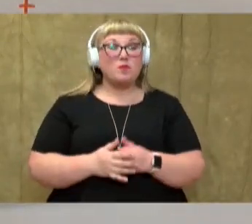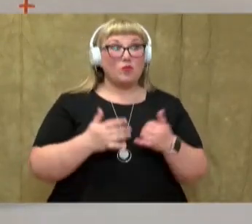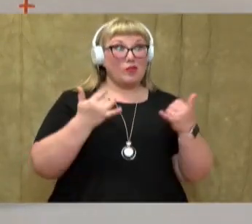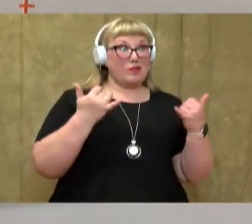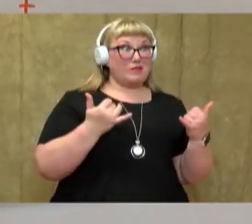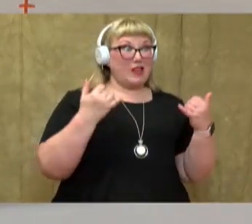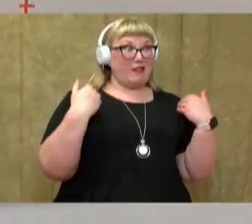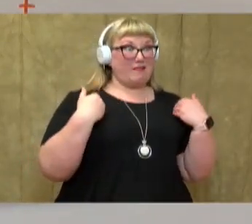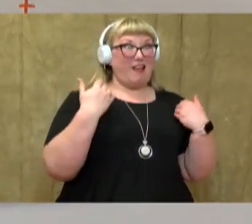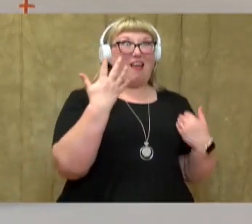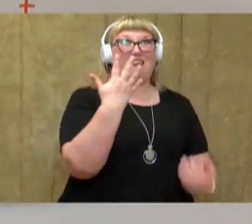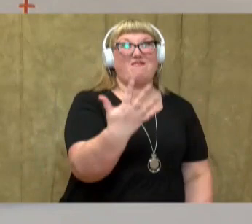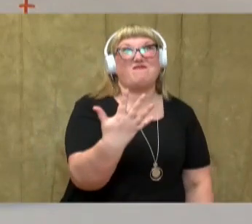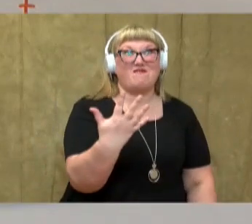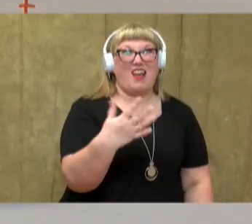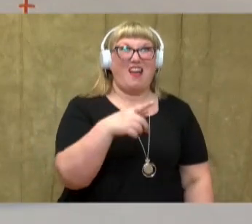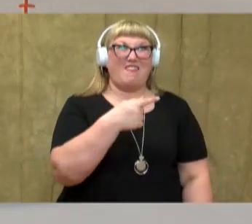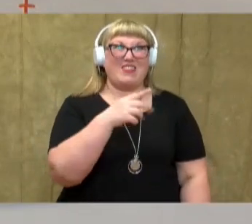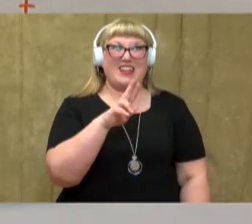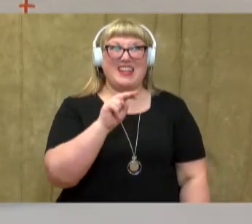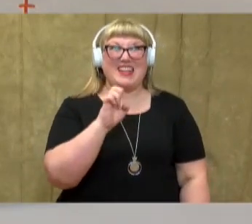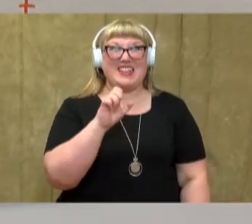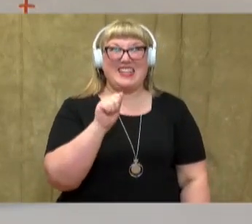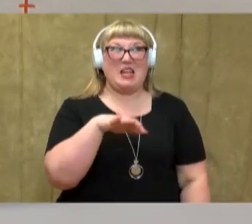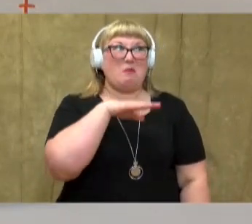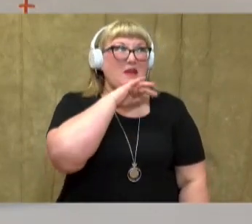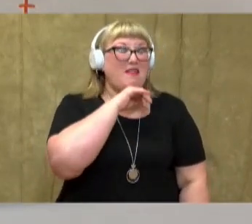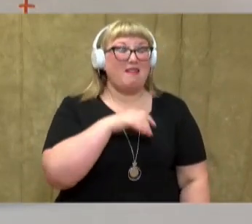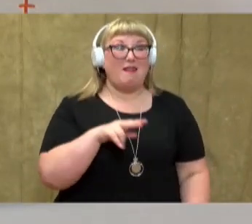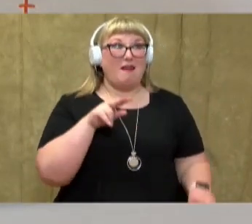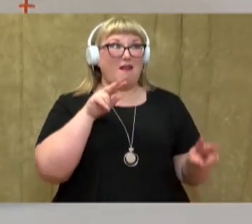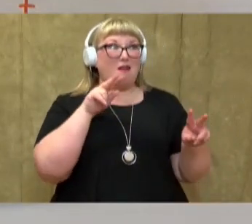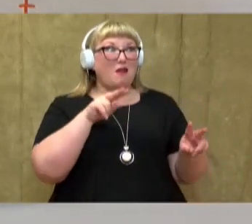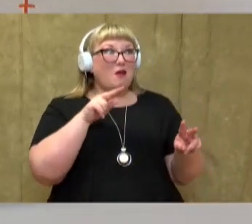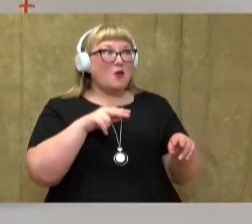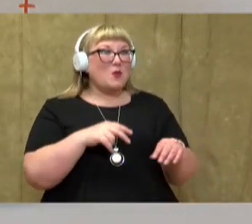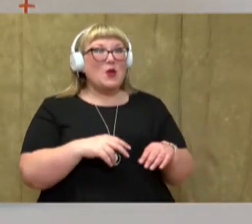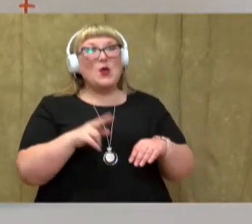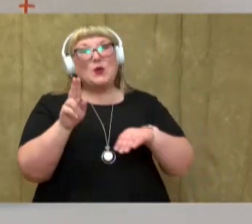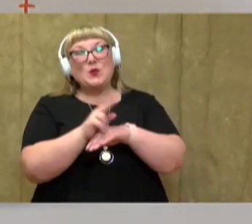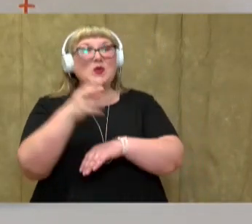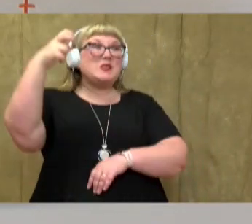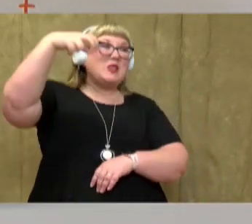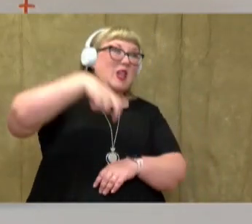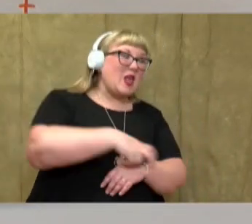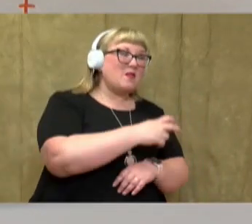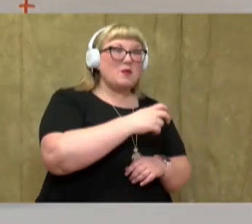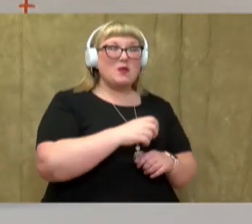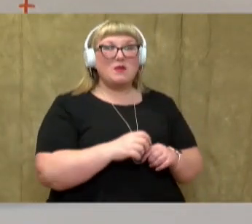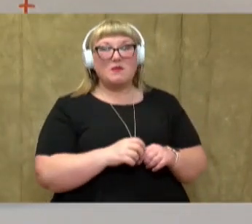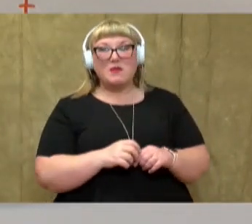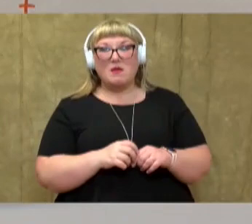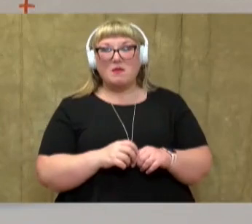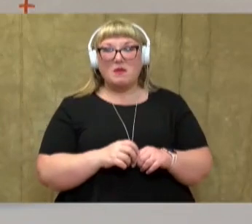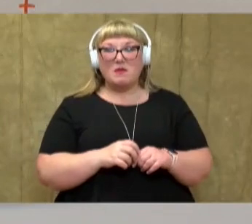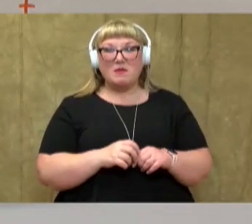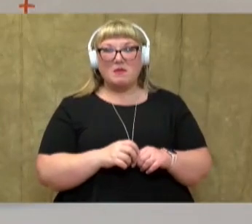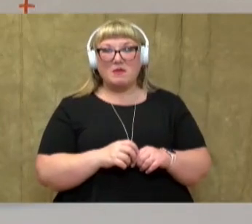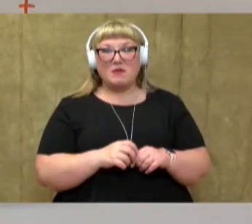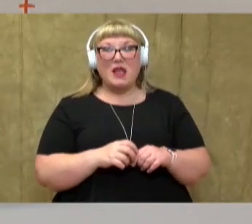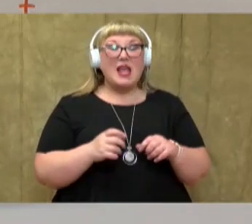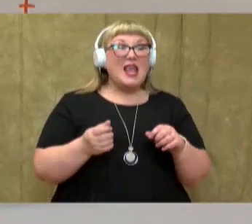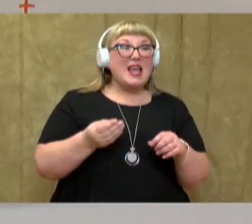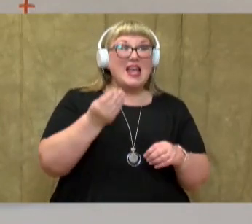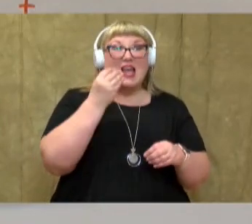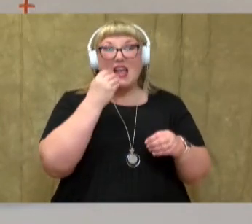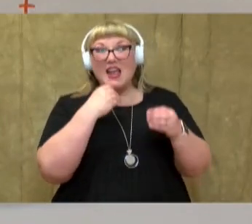Now we have five guinea pigs. We watch them use a slide and pop, pop,